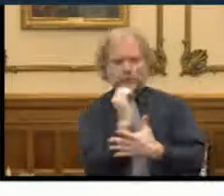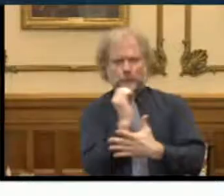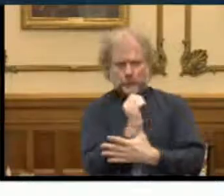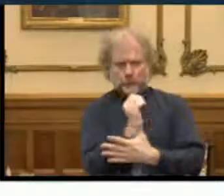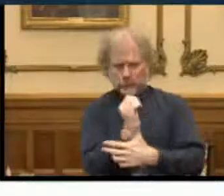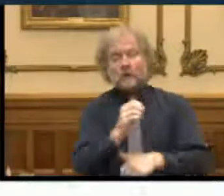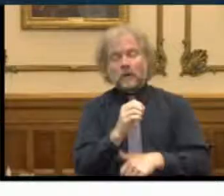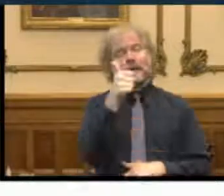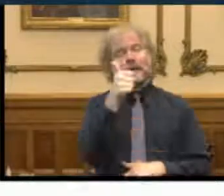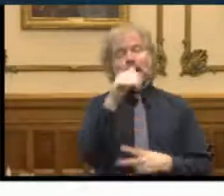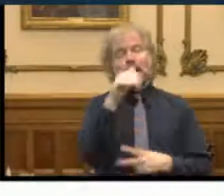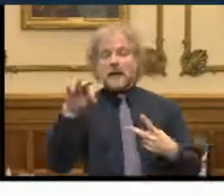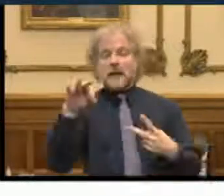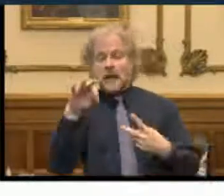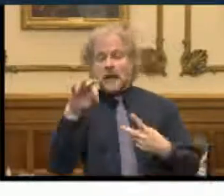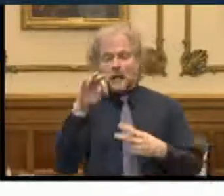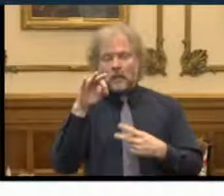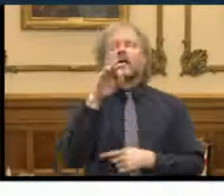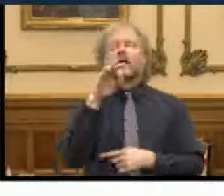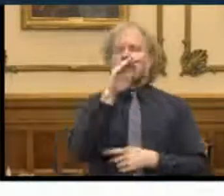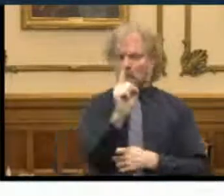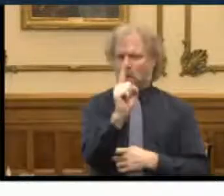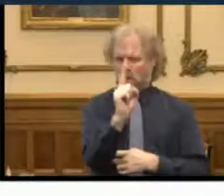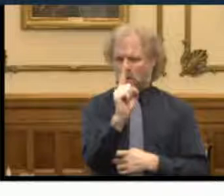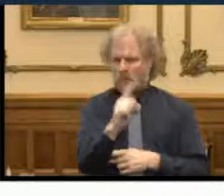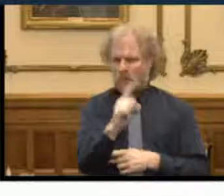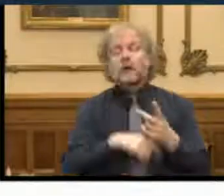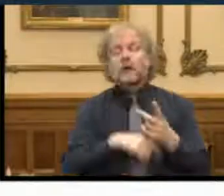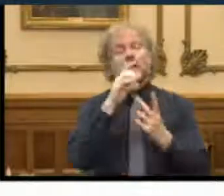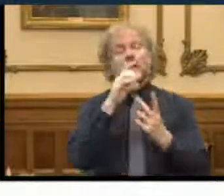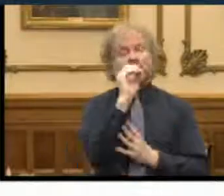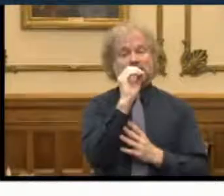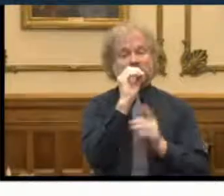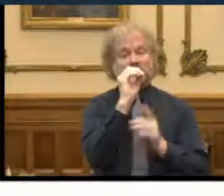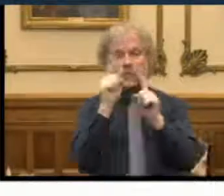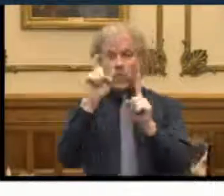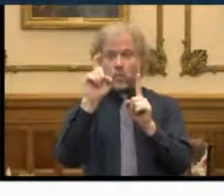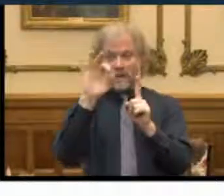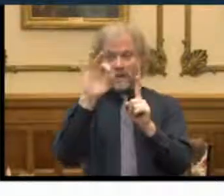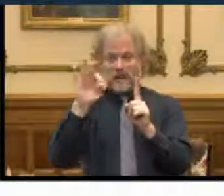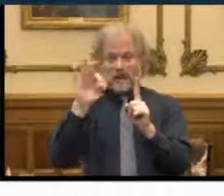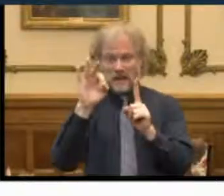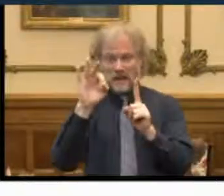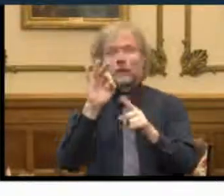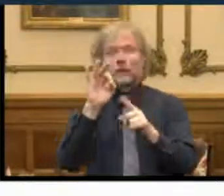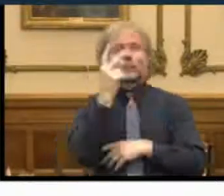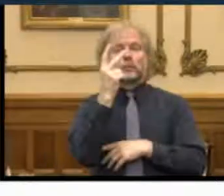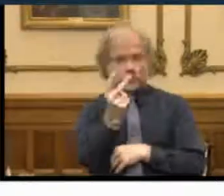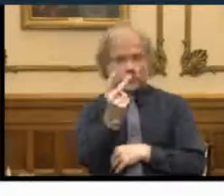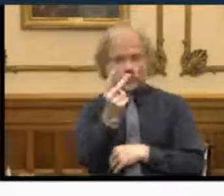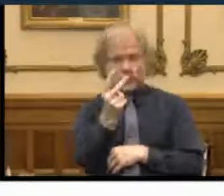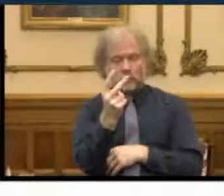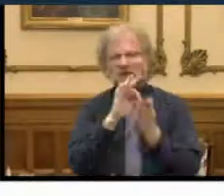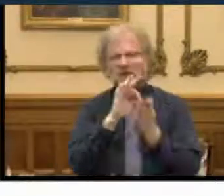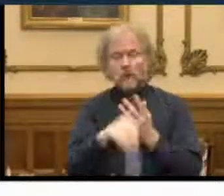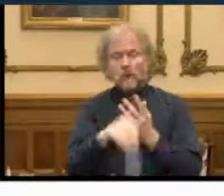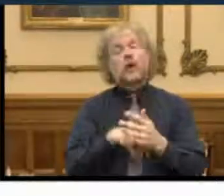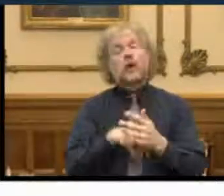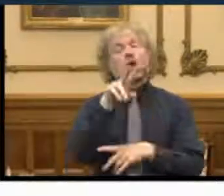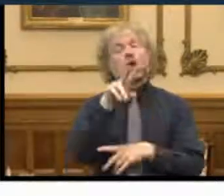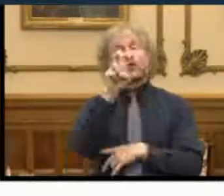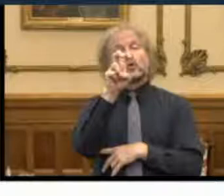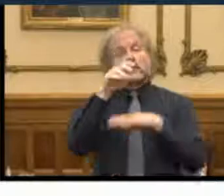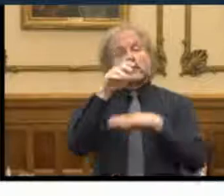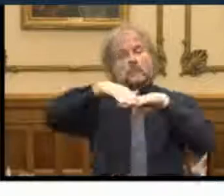to 99 new cases will receive a score of 1. 0 to 199 new cases will score a 2, and 200 or more